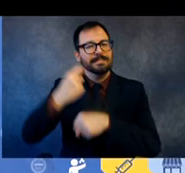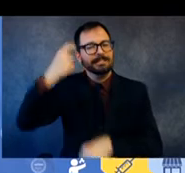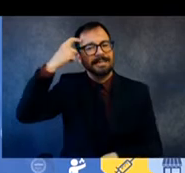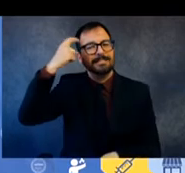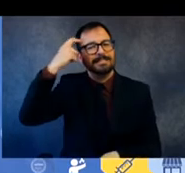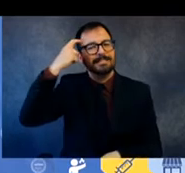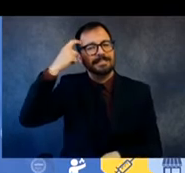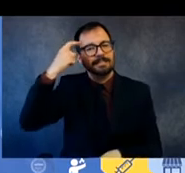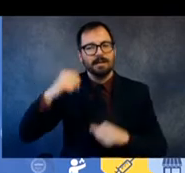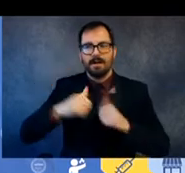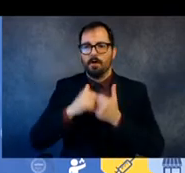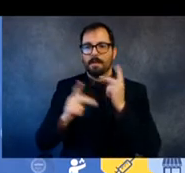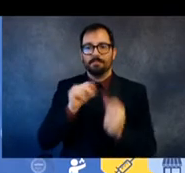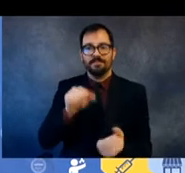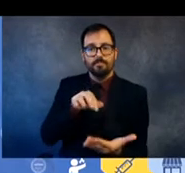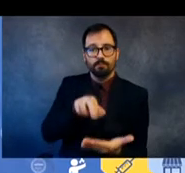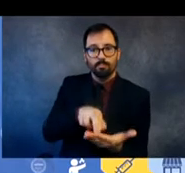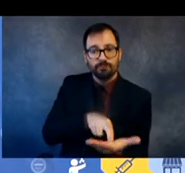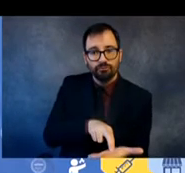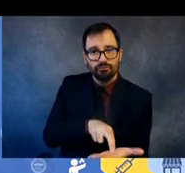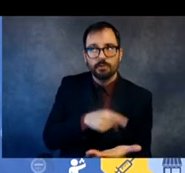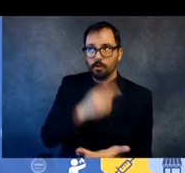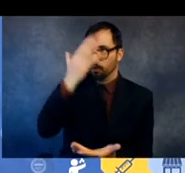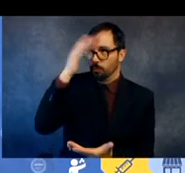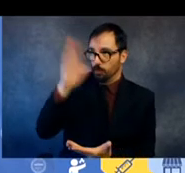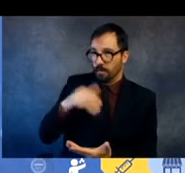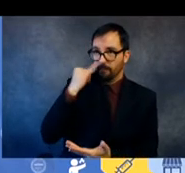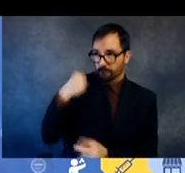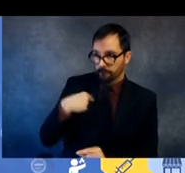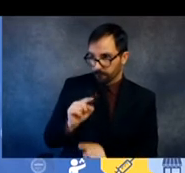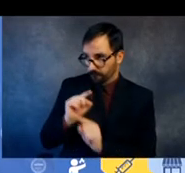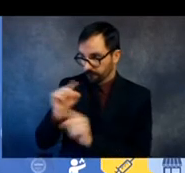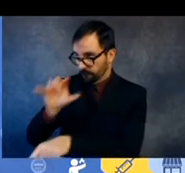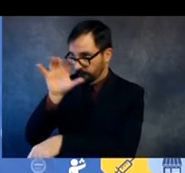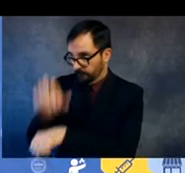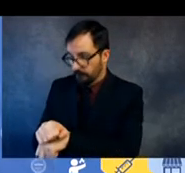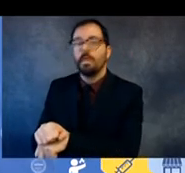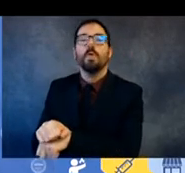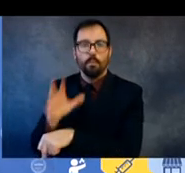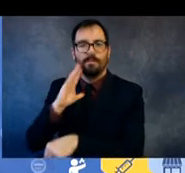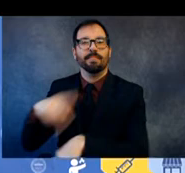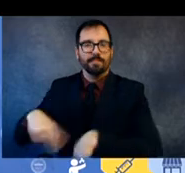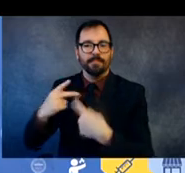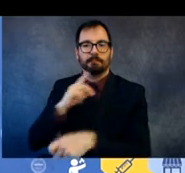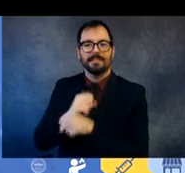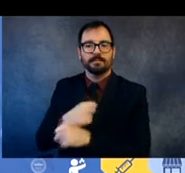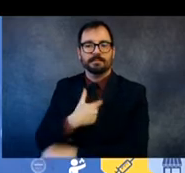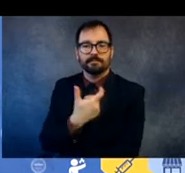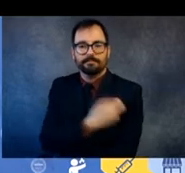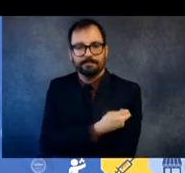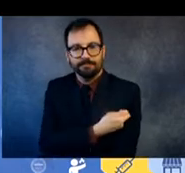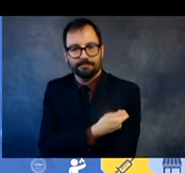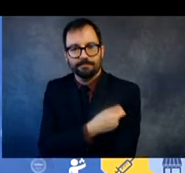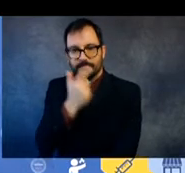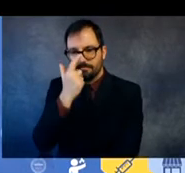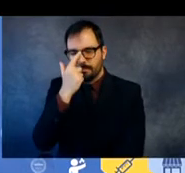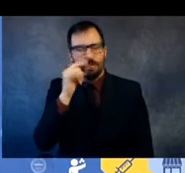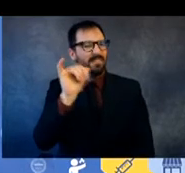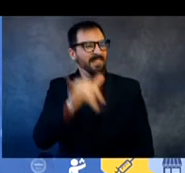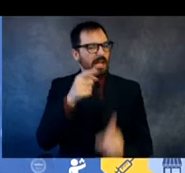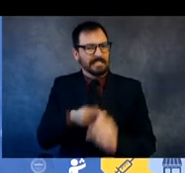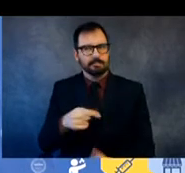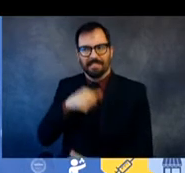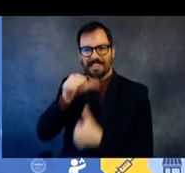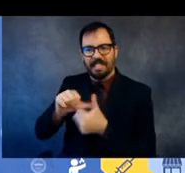they know when they go out there would be a shot, so that there would be a shot available for them. So that was really what we were getting at, and I'm happy to say